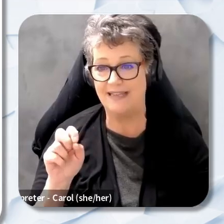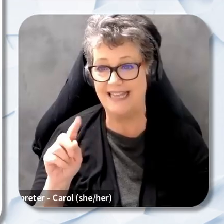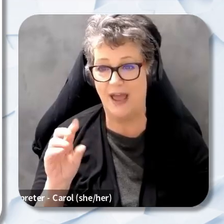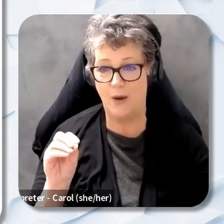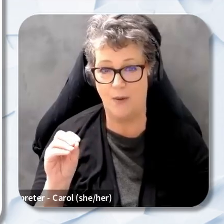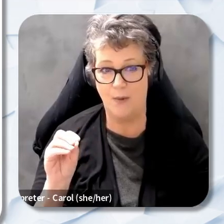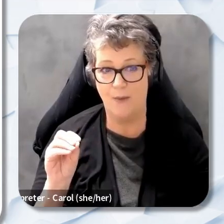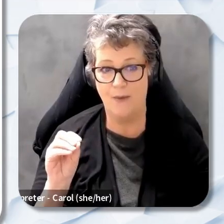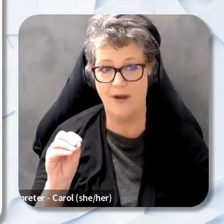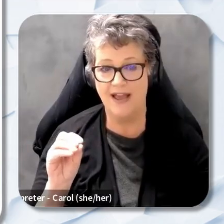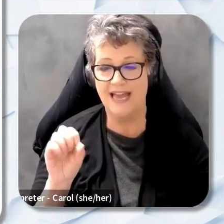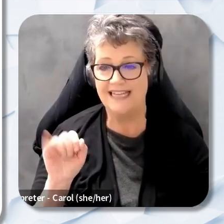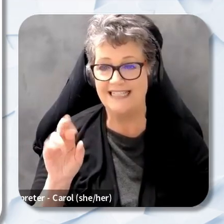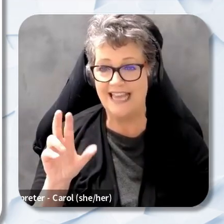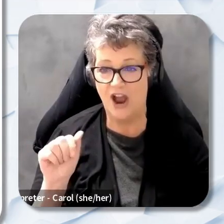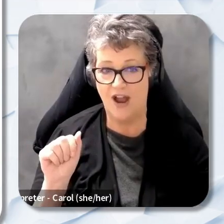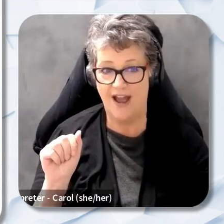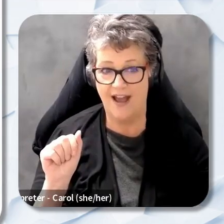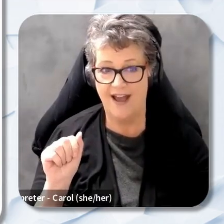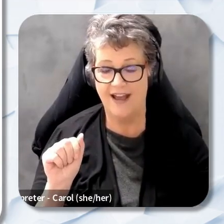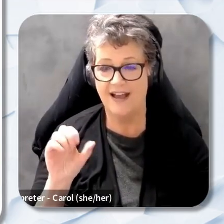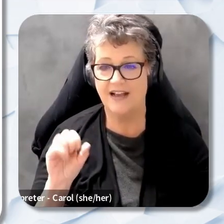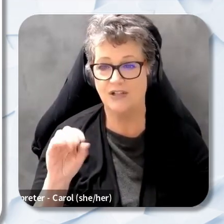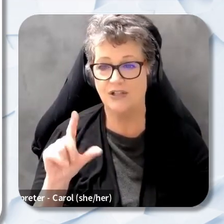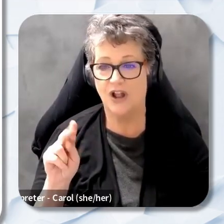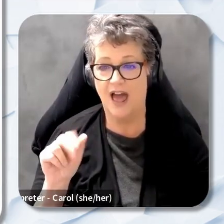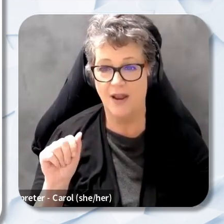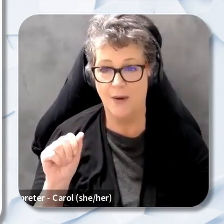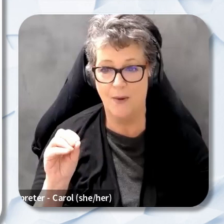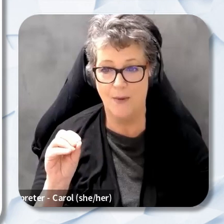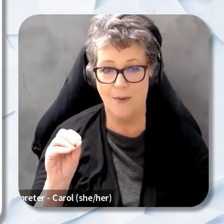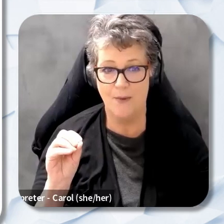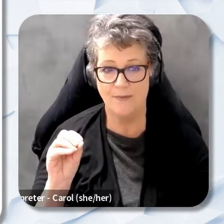Mateo, Sierra, Solano,